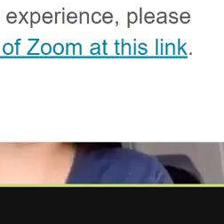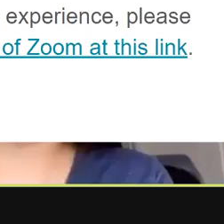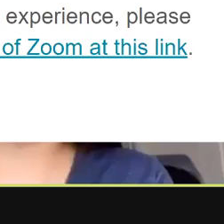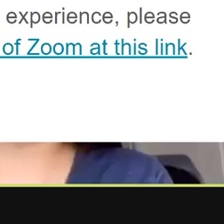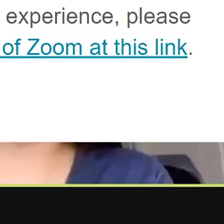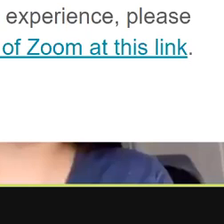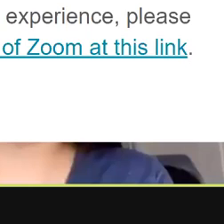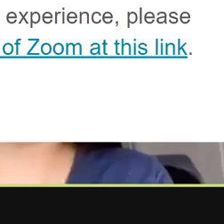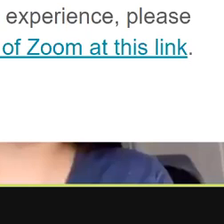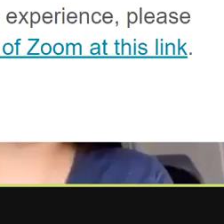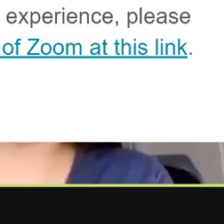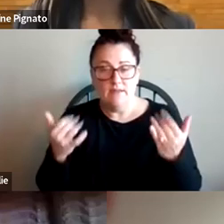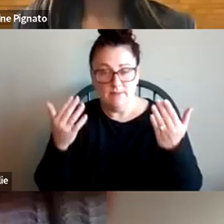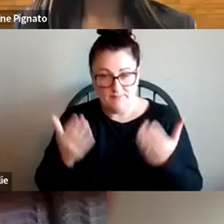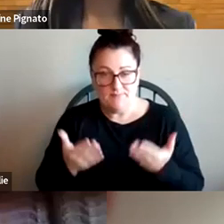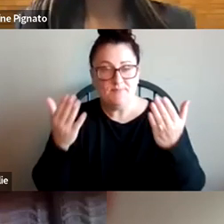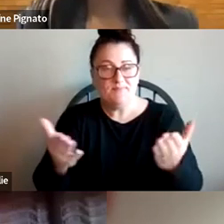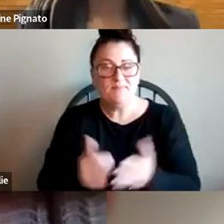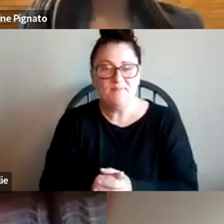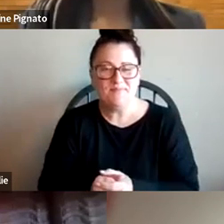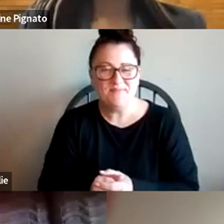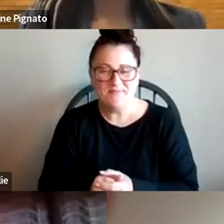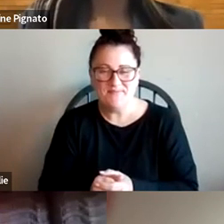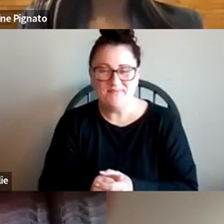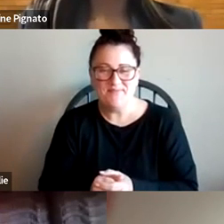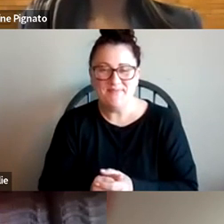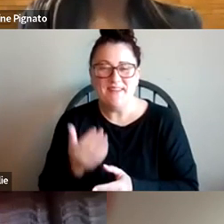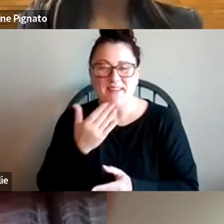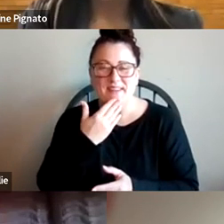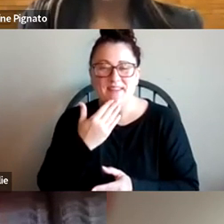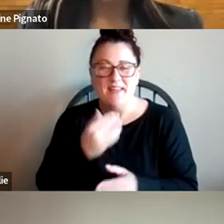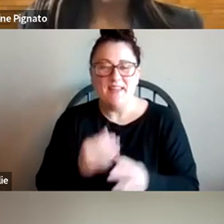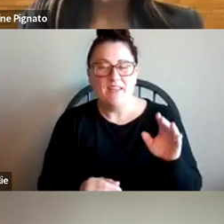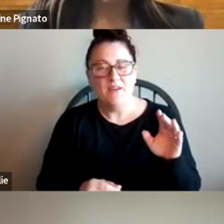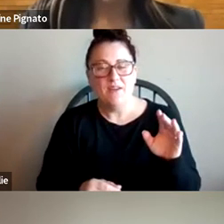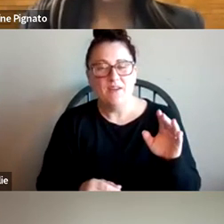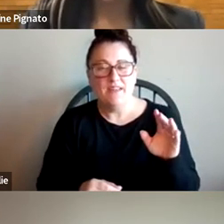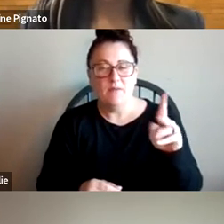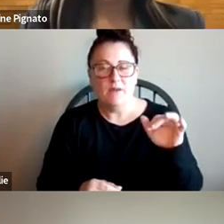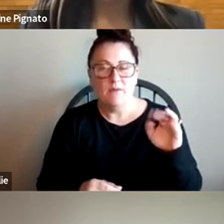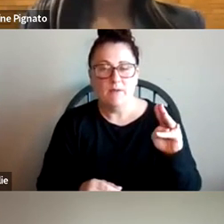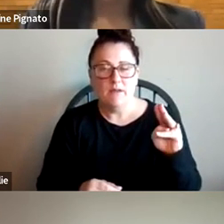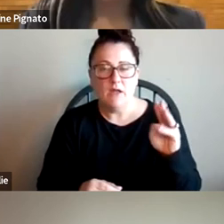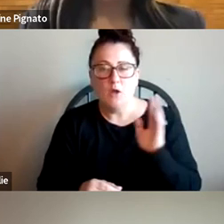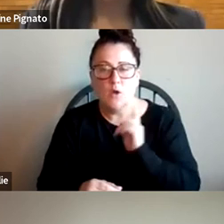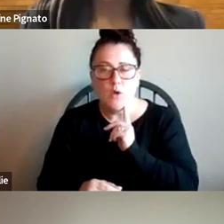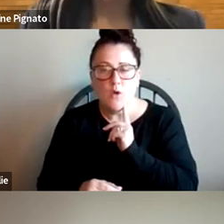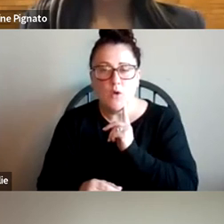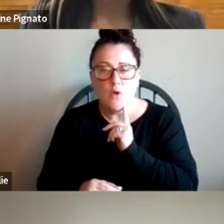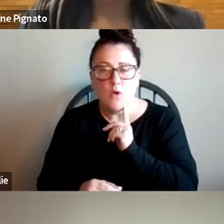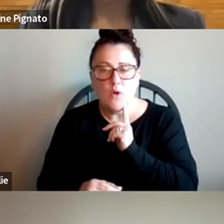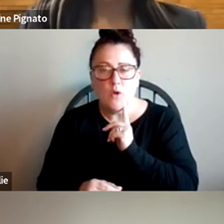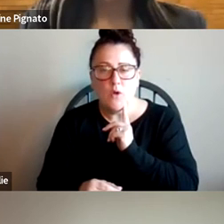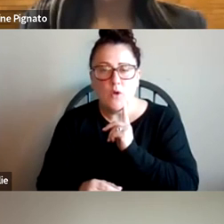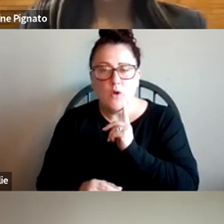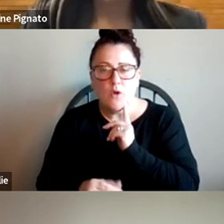pass it back to Denise. Thank you, Miriam. This is speaking. We'll now turn